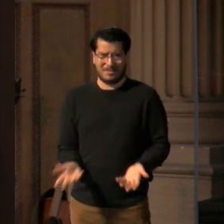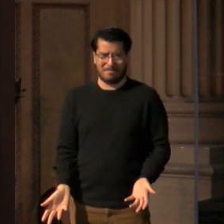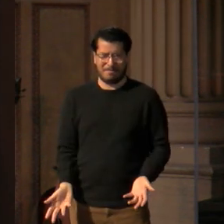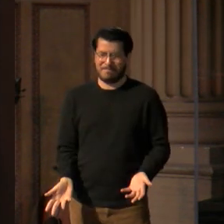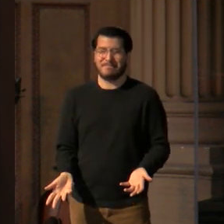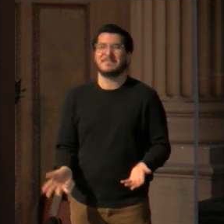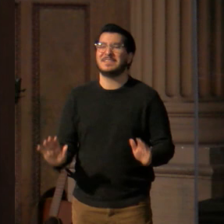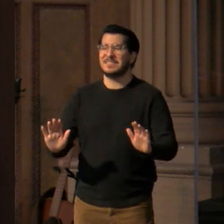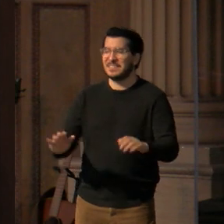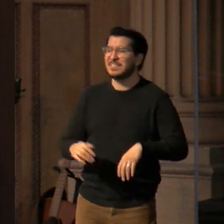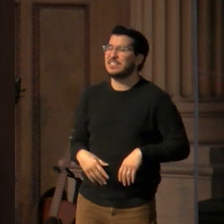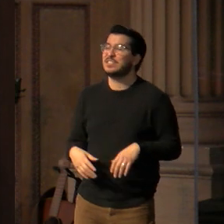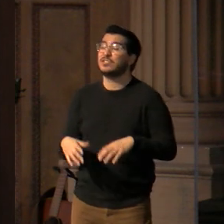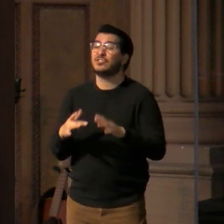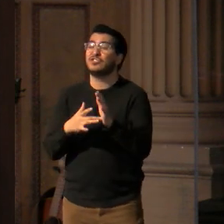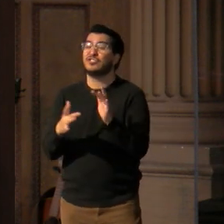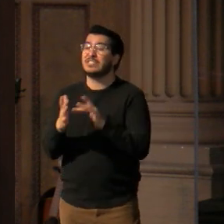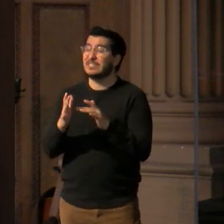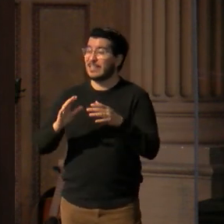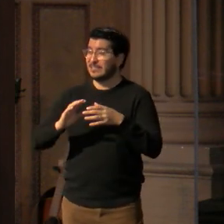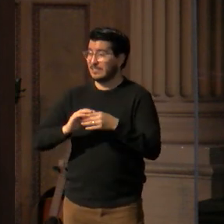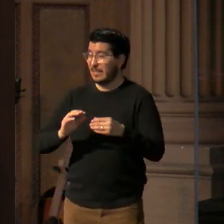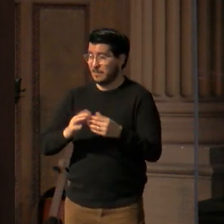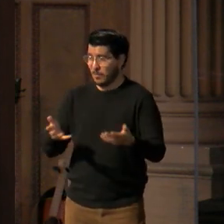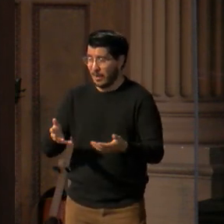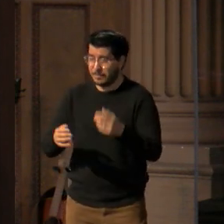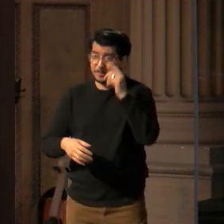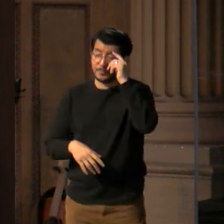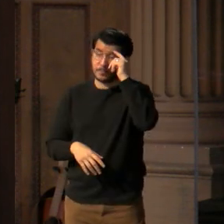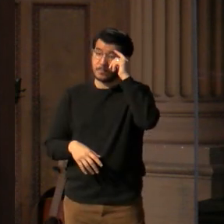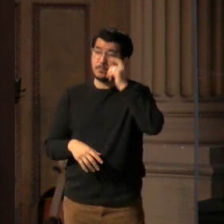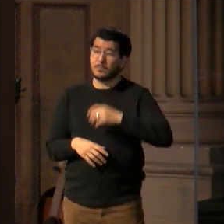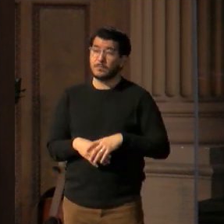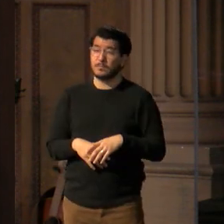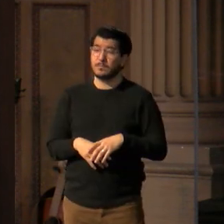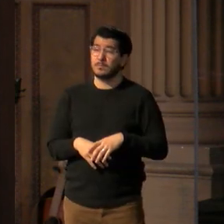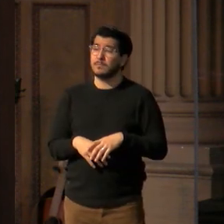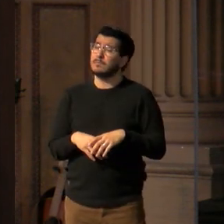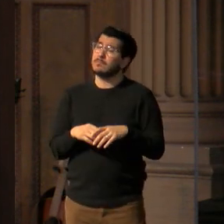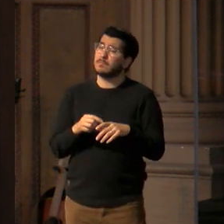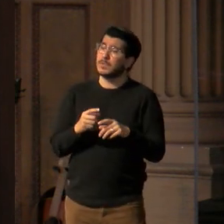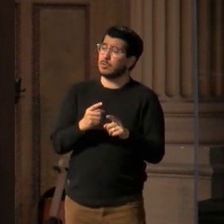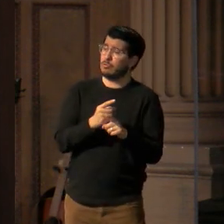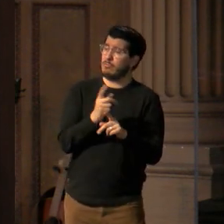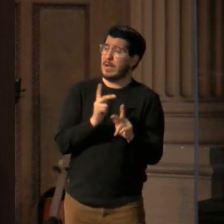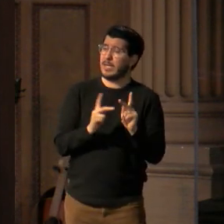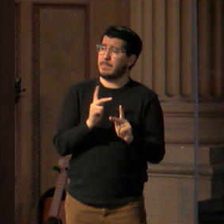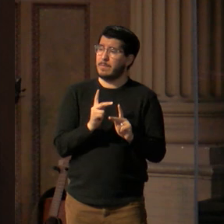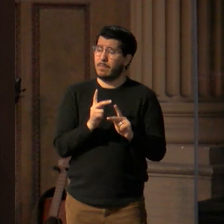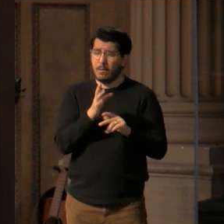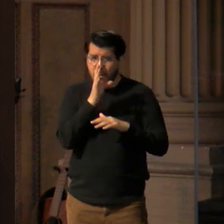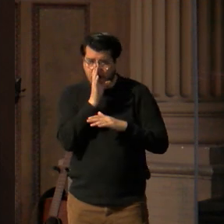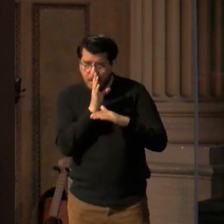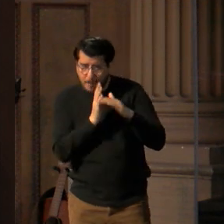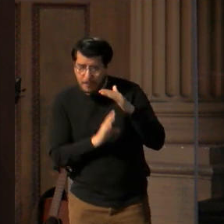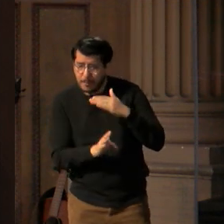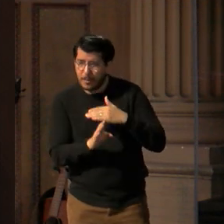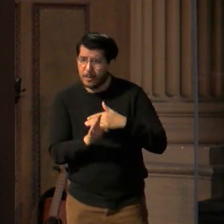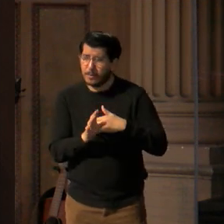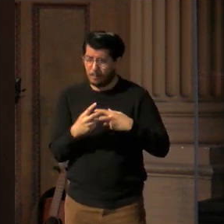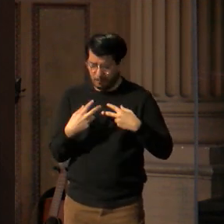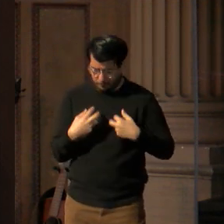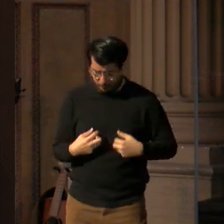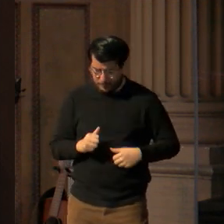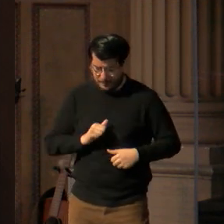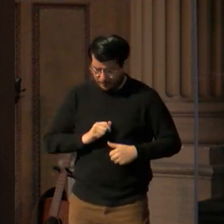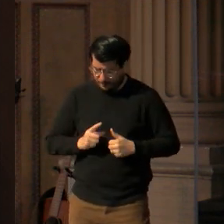Well, in this context here, Jesus has said that you only correct someone gently and helpfully after you remove the log from your own